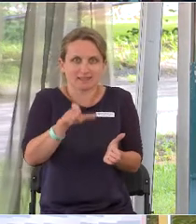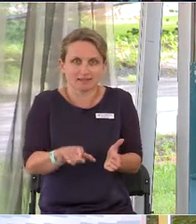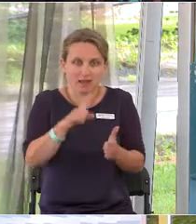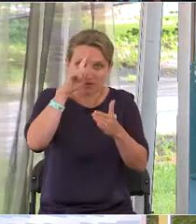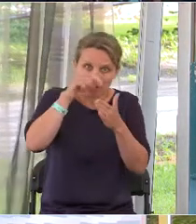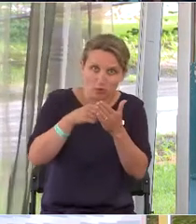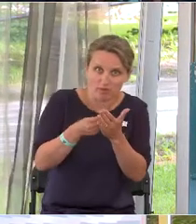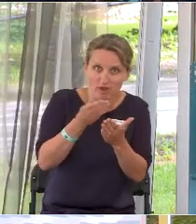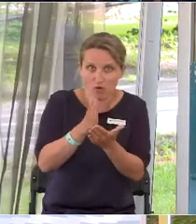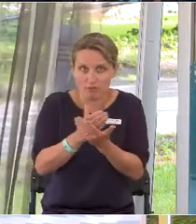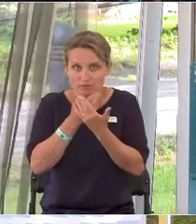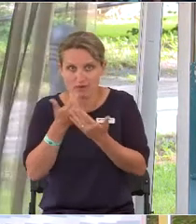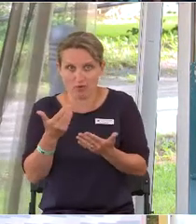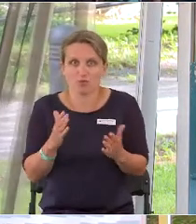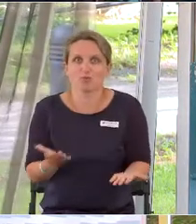And I think